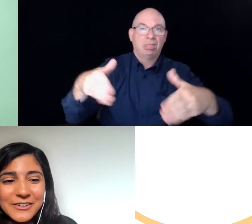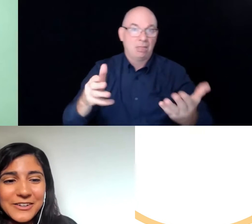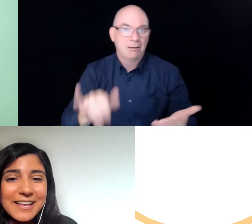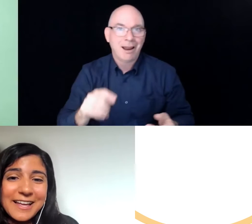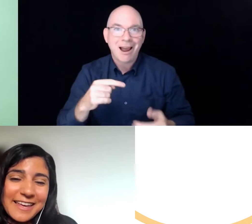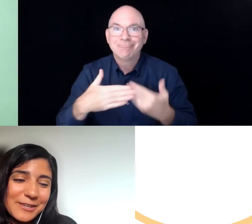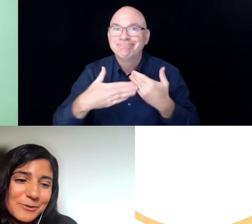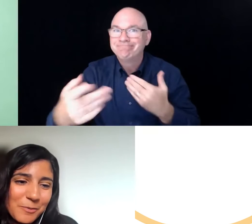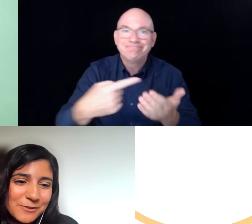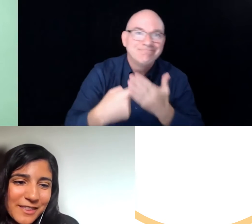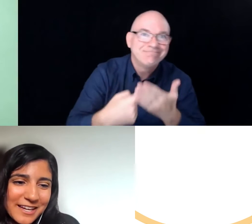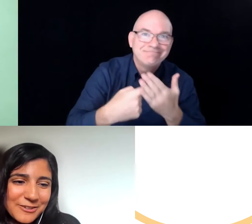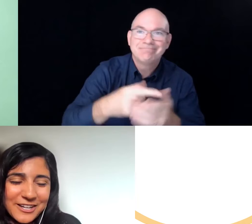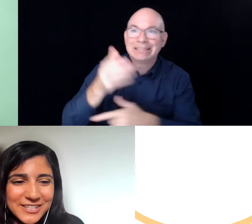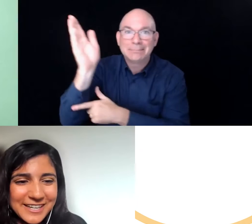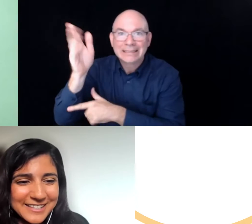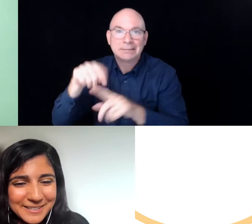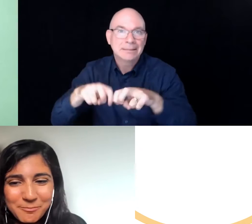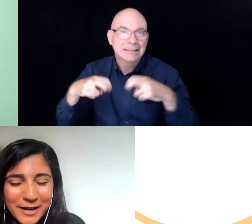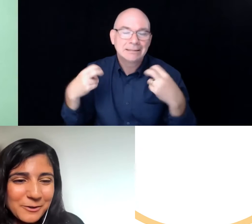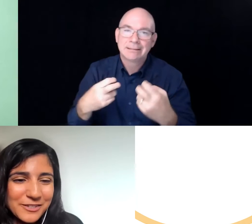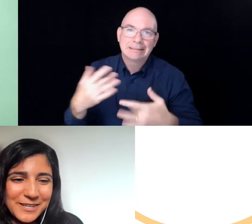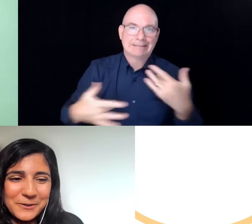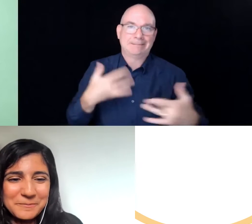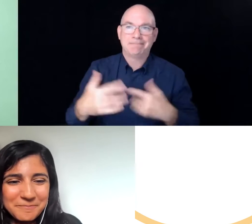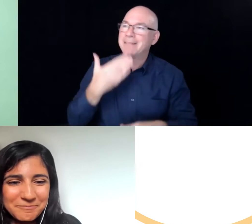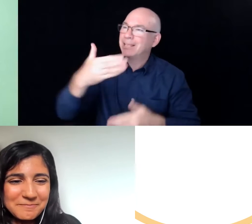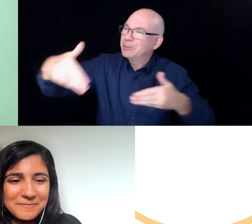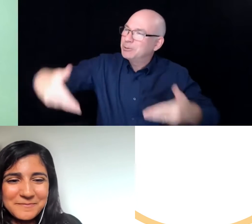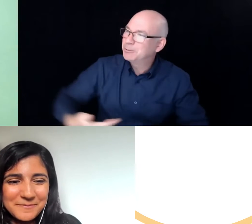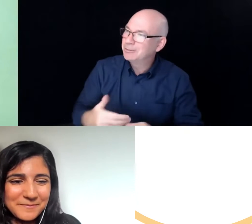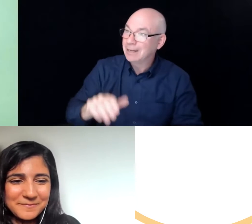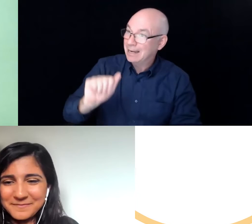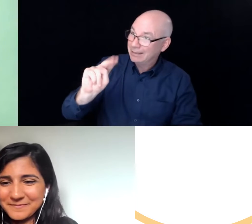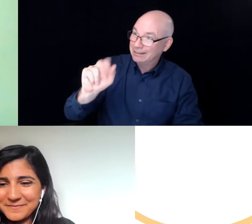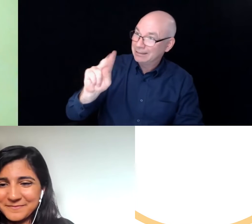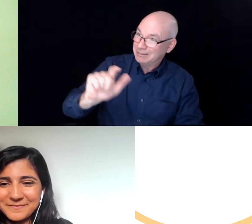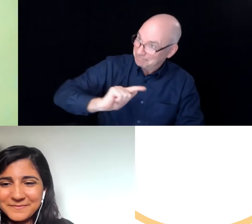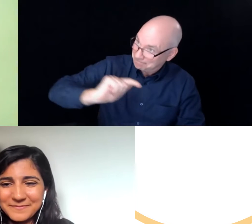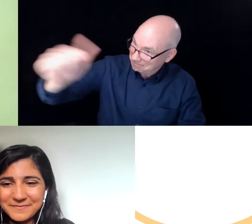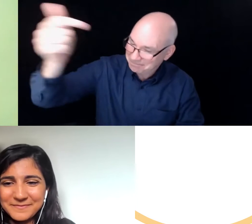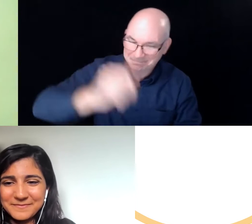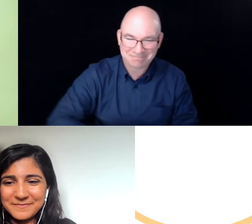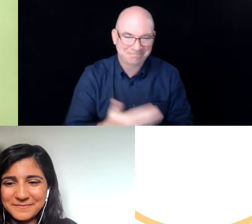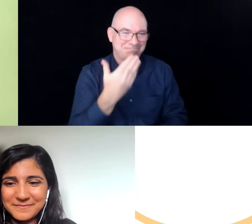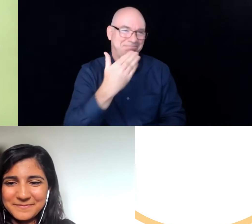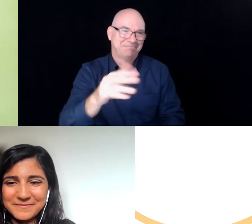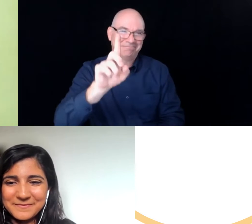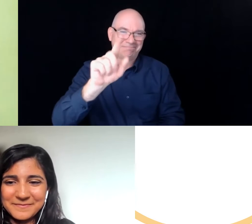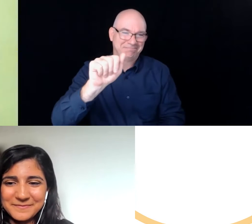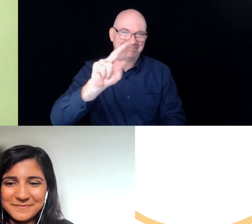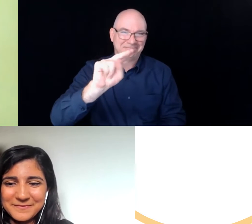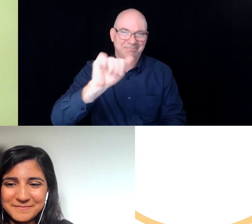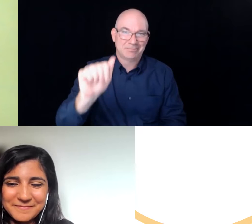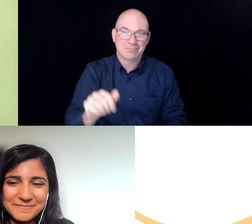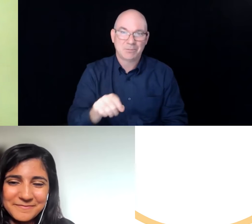this panel. And thank you so much for that introduction, Ananya. Back over to you. Thank you so much, Dhania. I'm sure your story